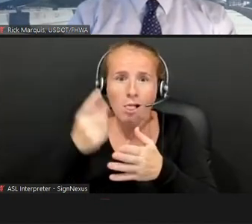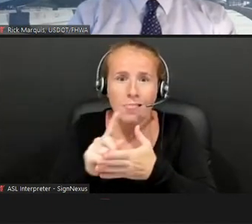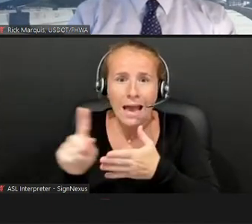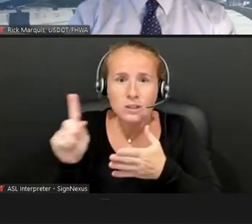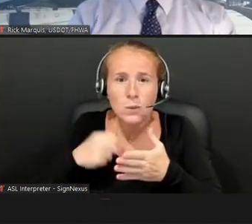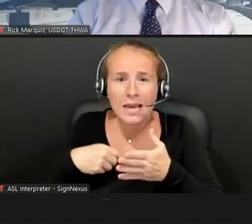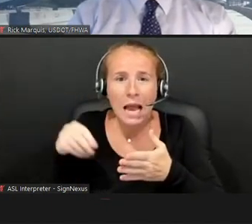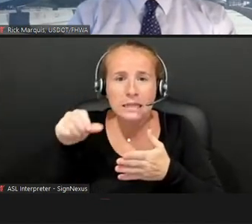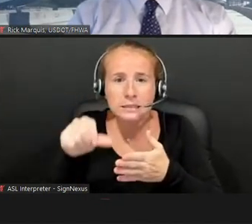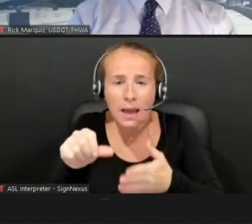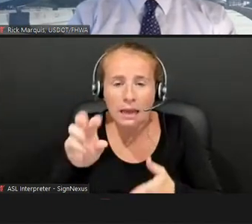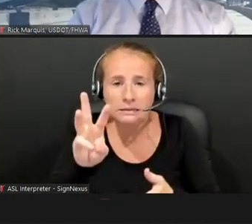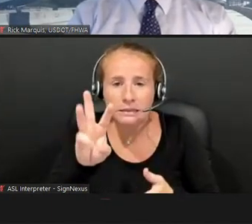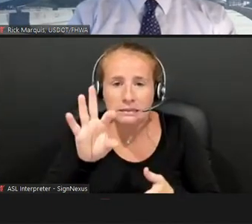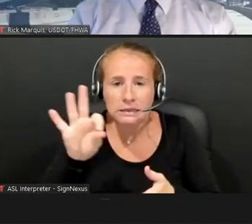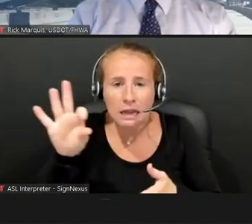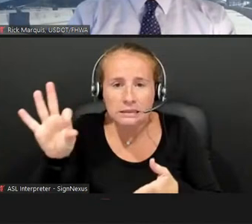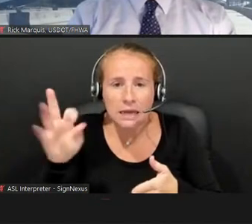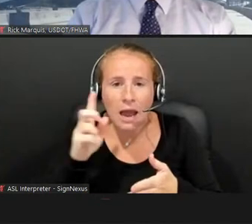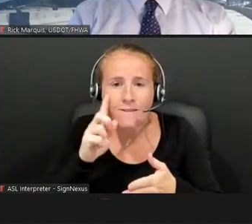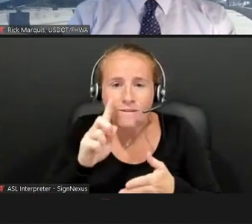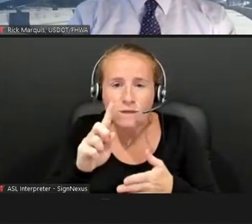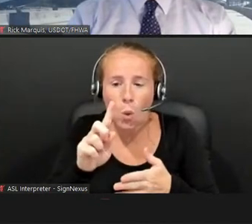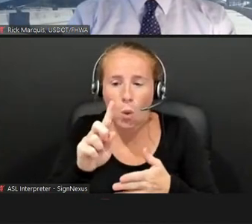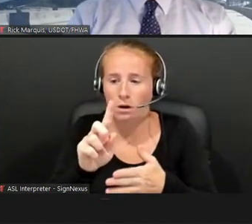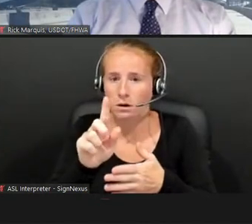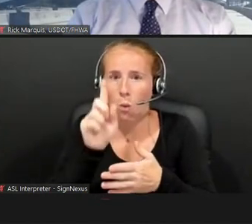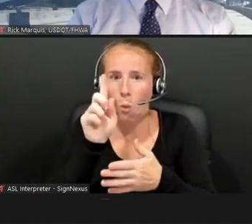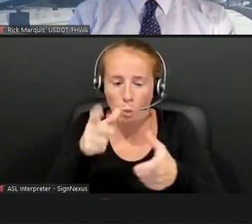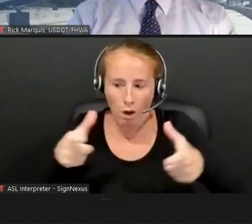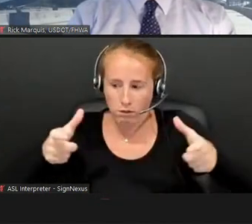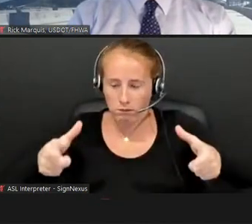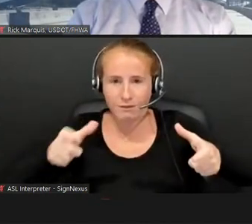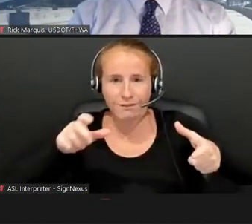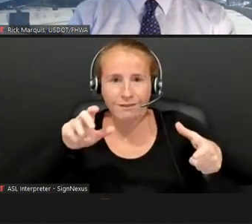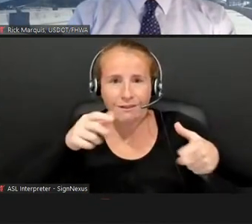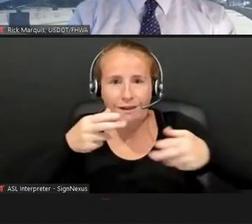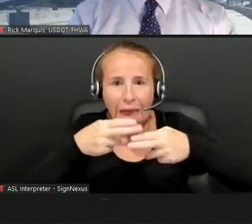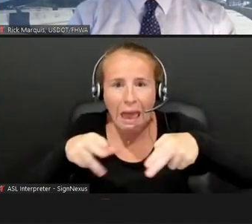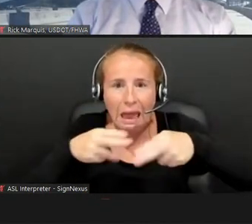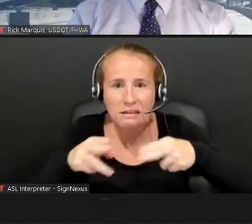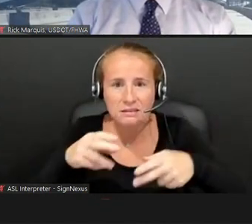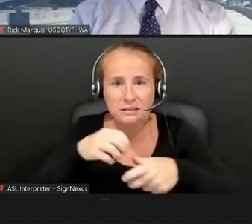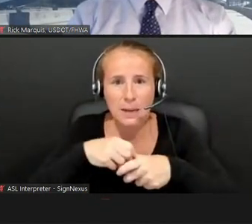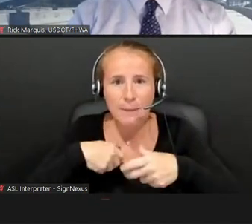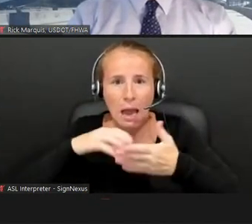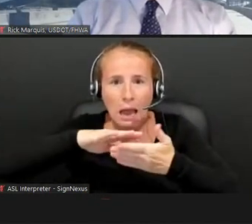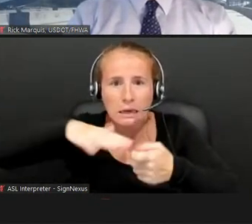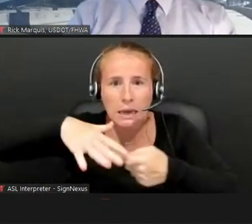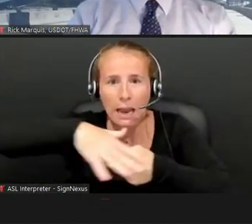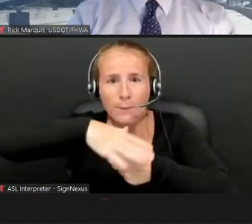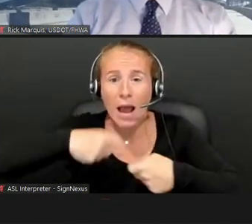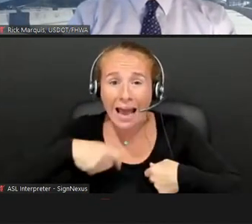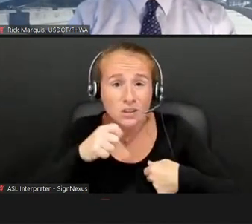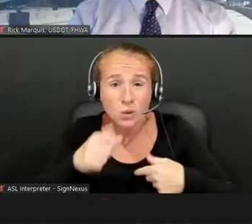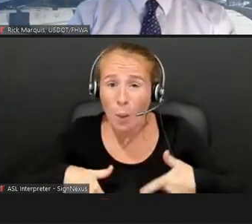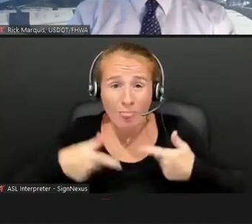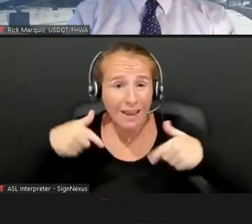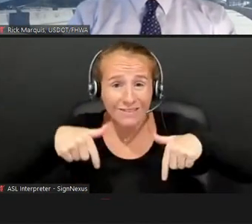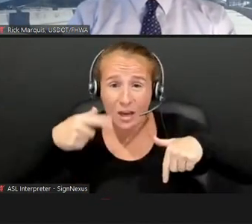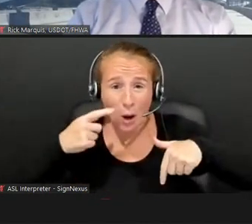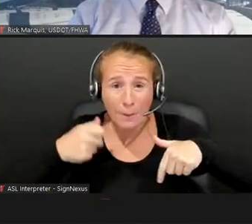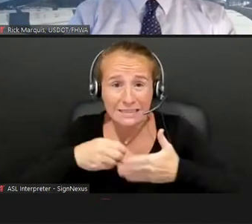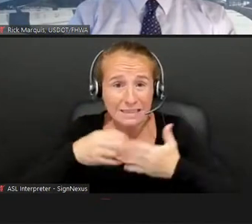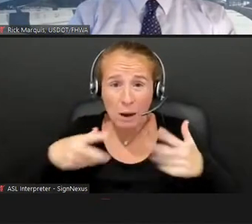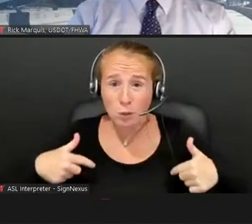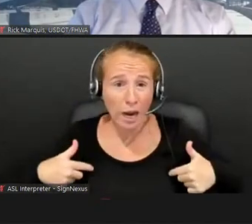6.99 on a dozen eggs a carton of eggs was 6.99 in my neighborhood I don't live here because I'm wealthy I live